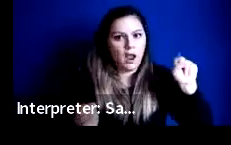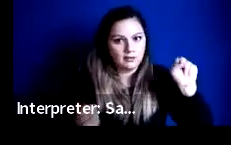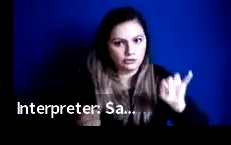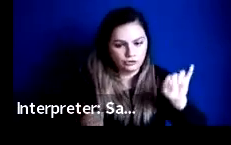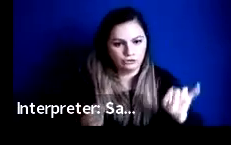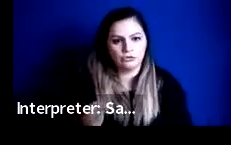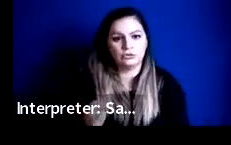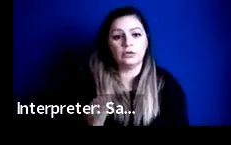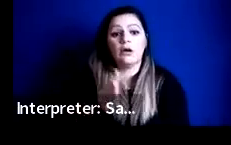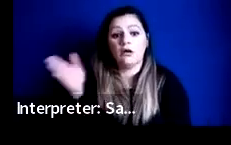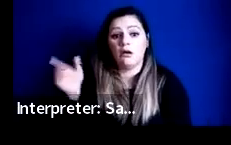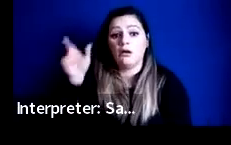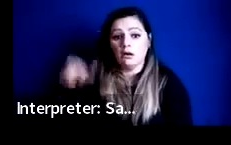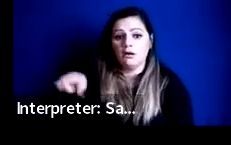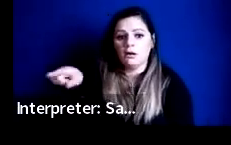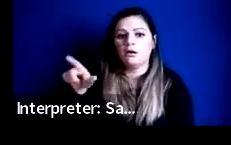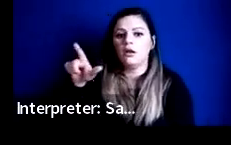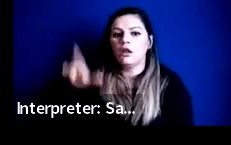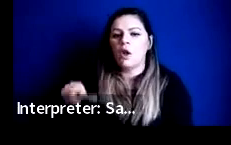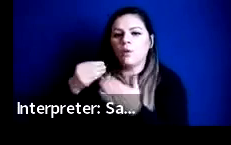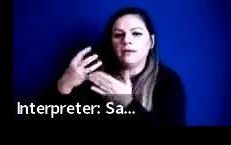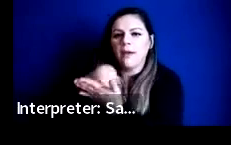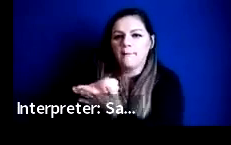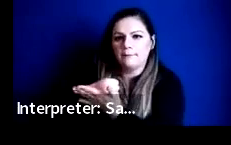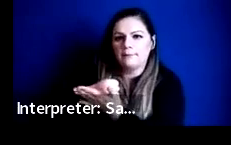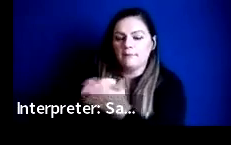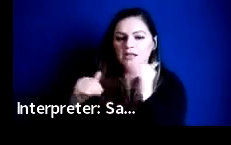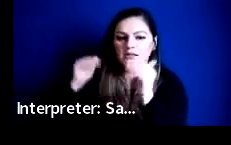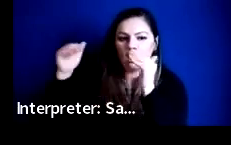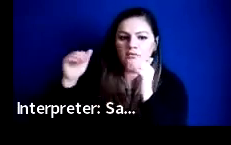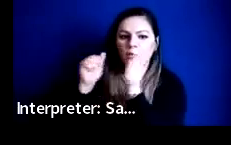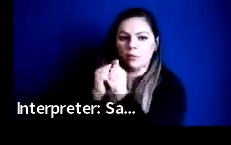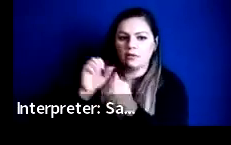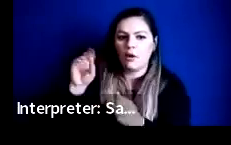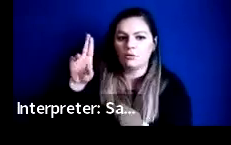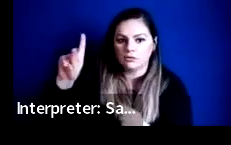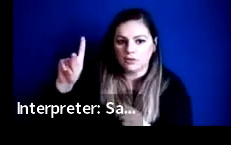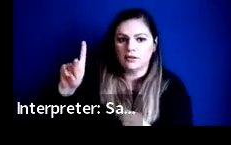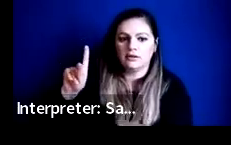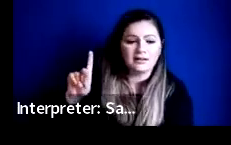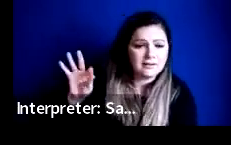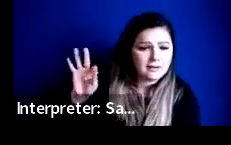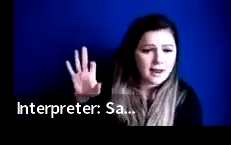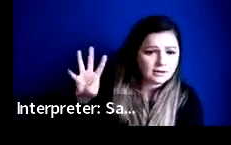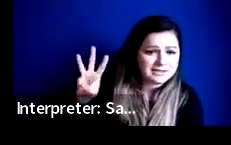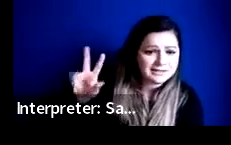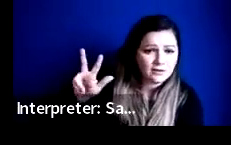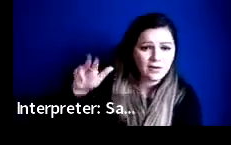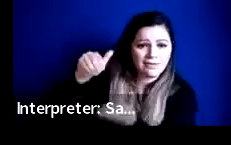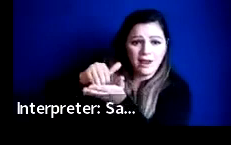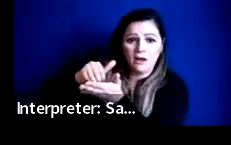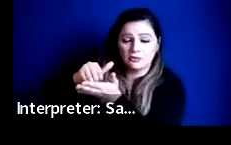low-income adults with opioid use disorders, so that's 963,000 of those, we see that Medicaid number kind of goes